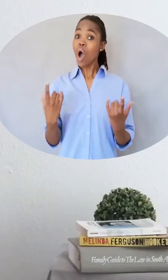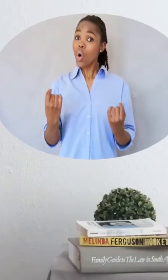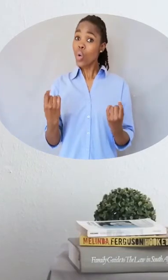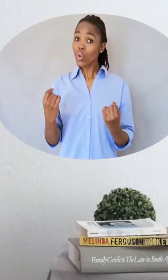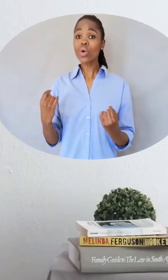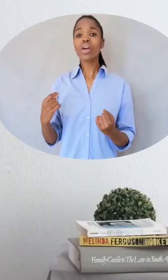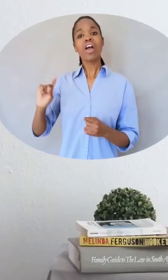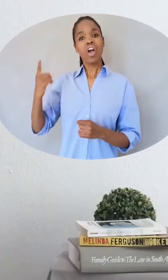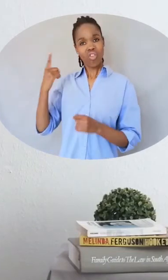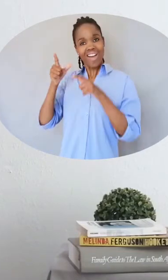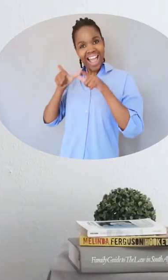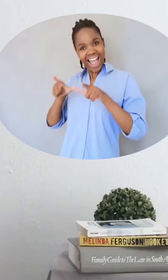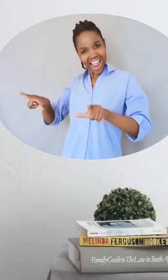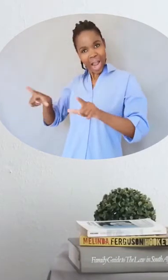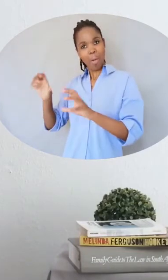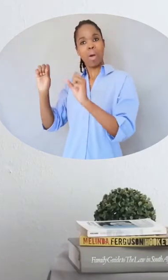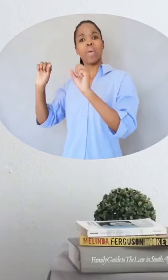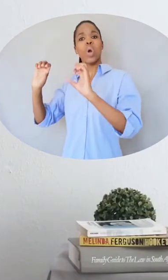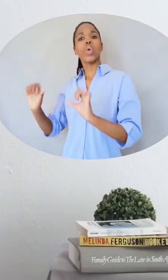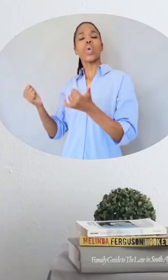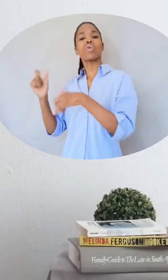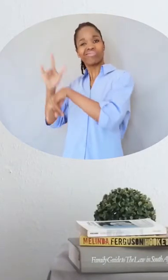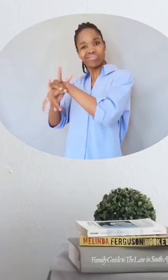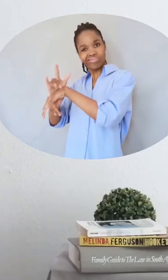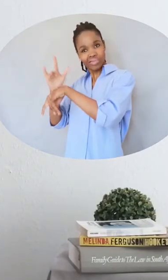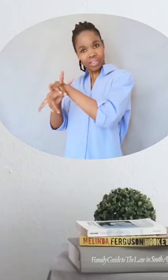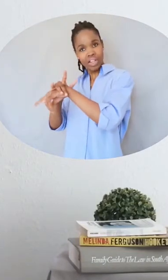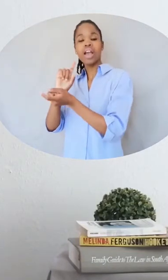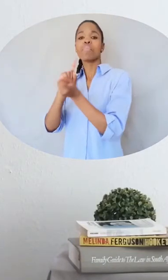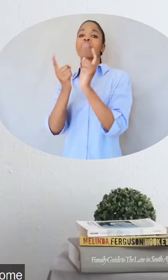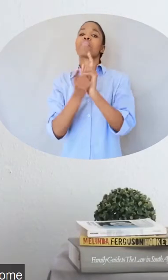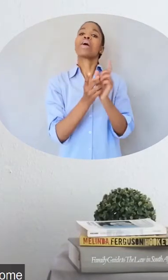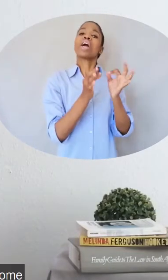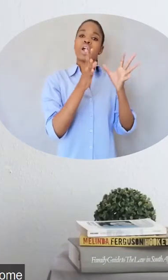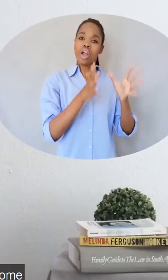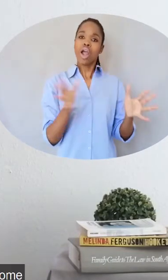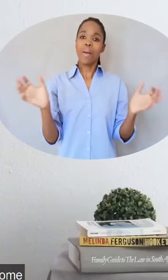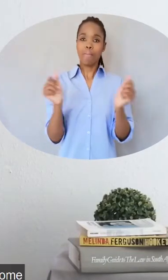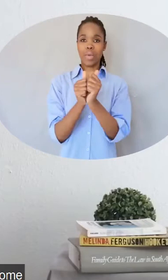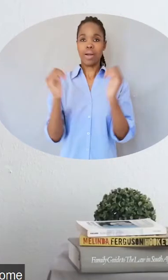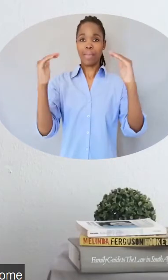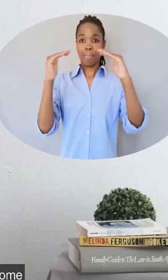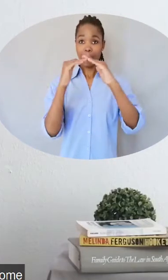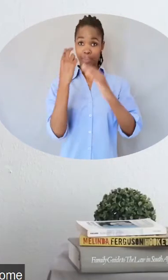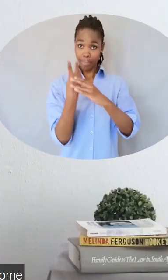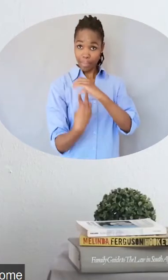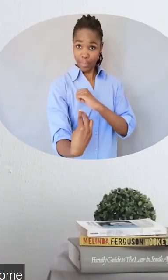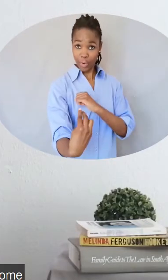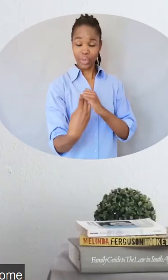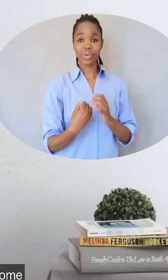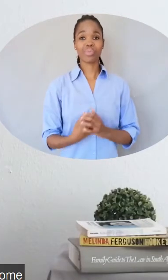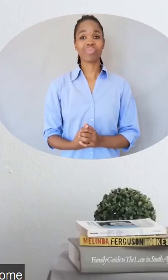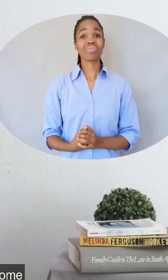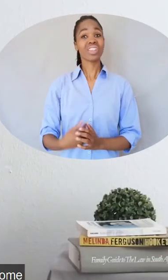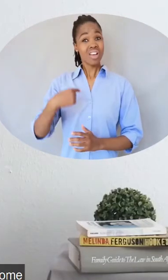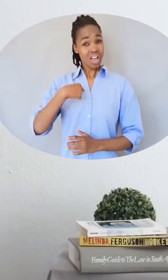is not true. You first need to be fluent in the language and then you learn how to become an interpreter.